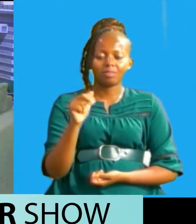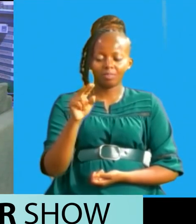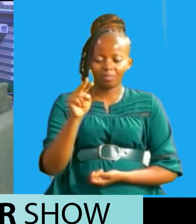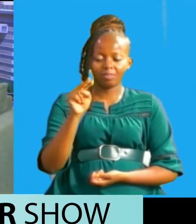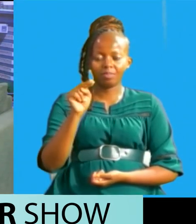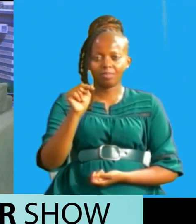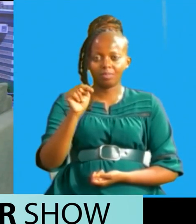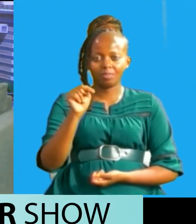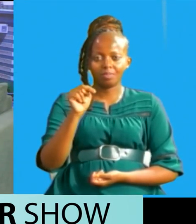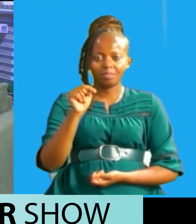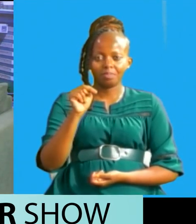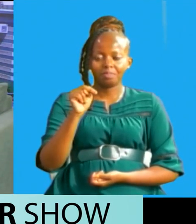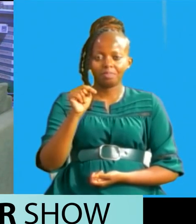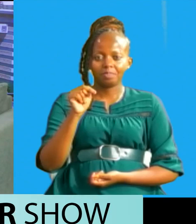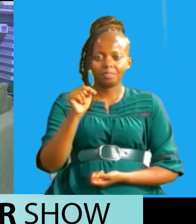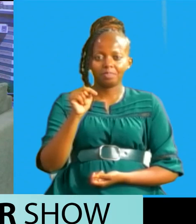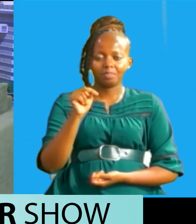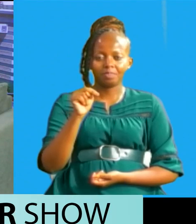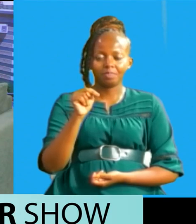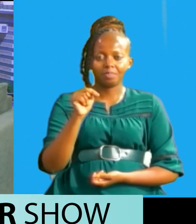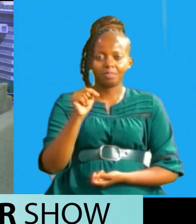N. Yes.